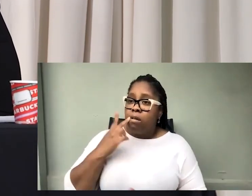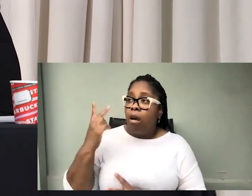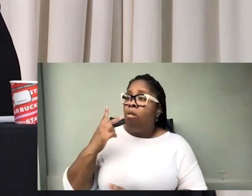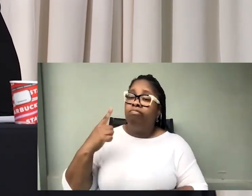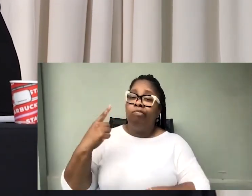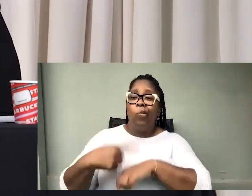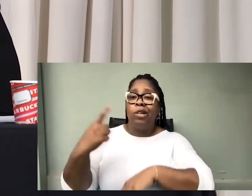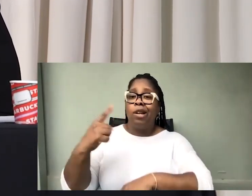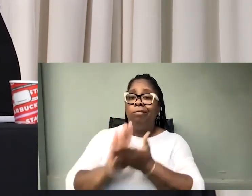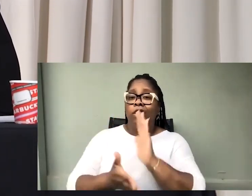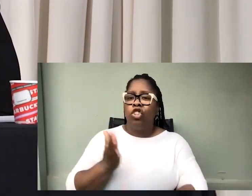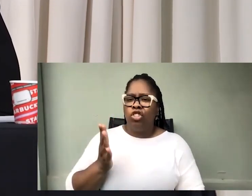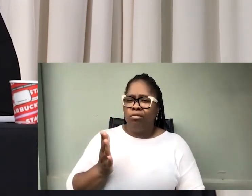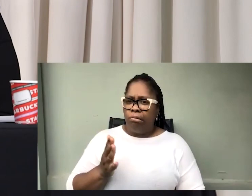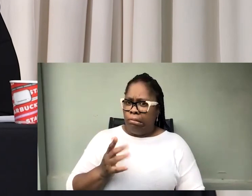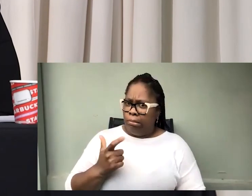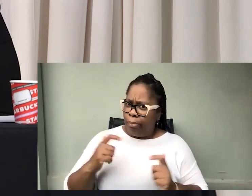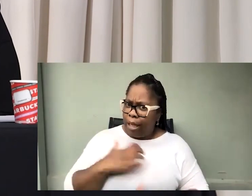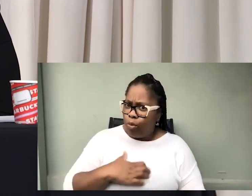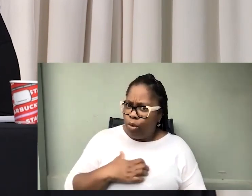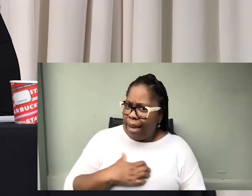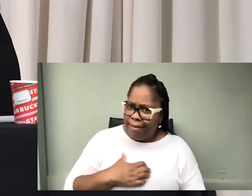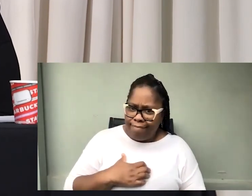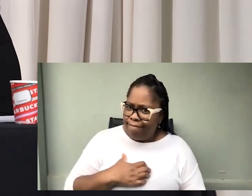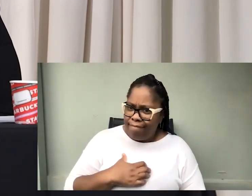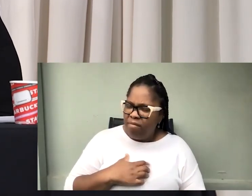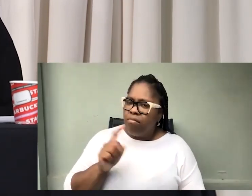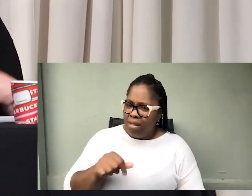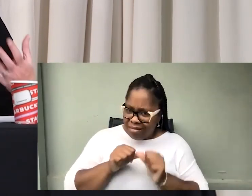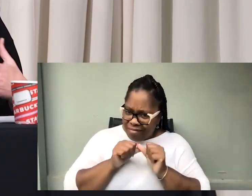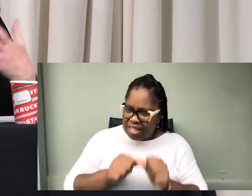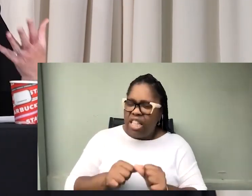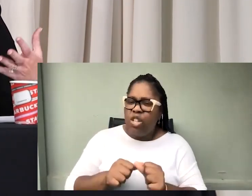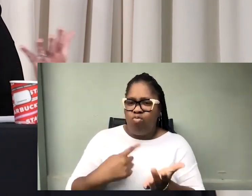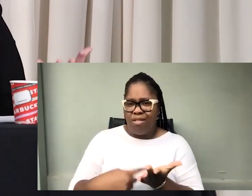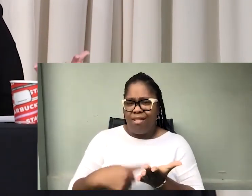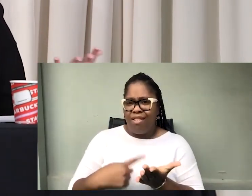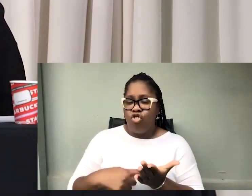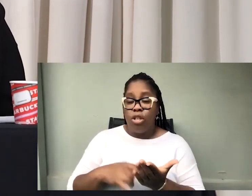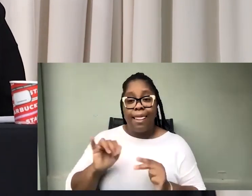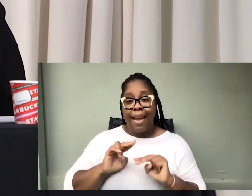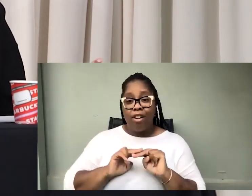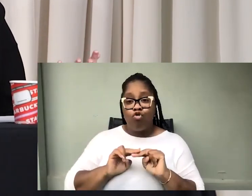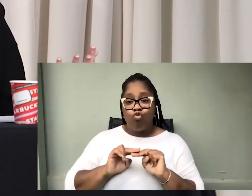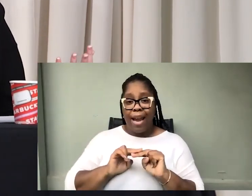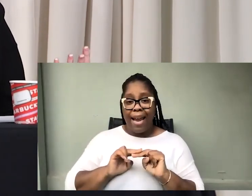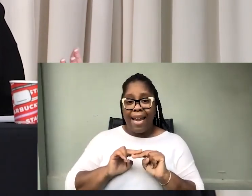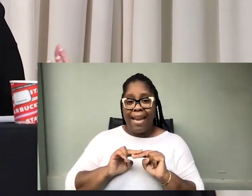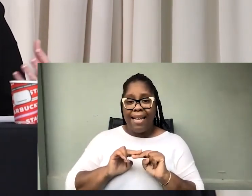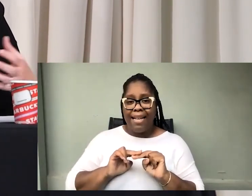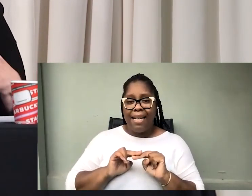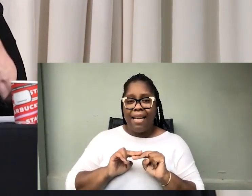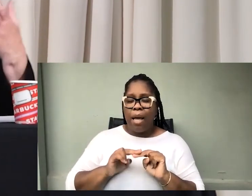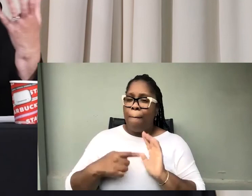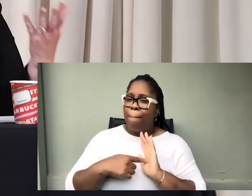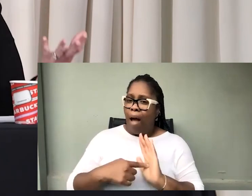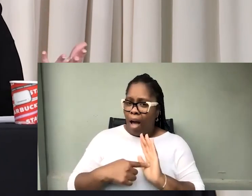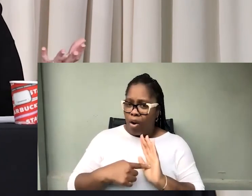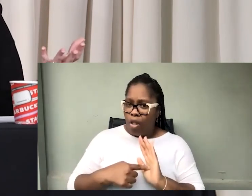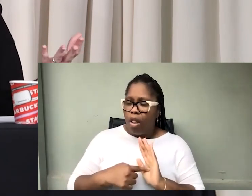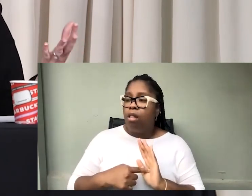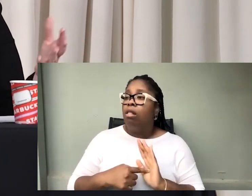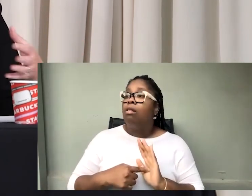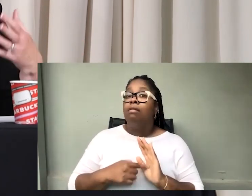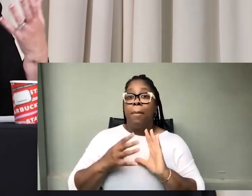done type of event. We need to continue having this conversation, almost like a train the trainer model, where we have given